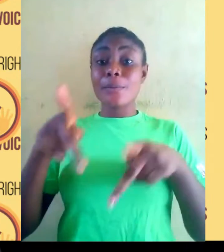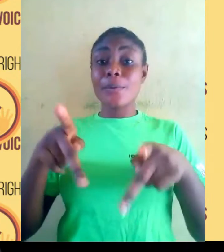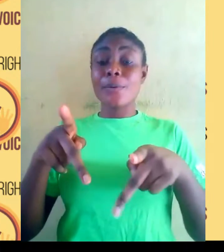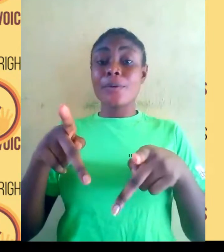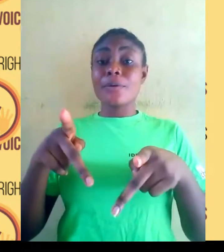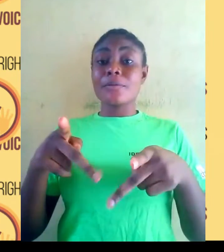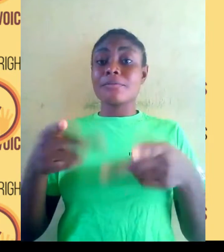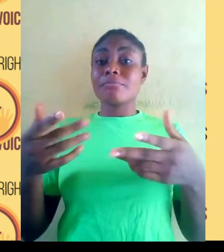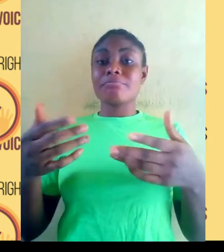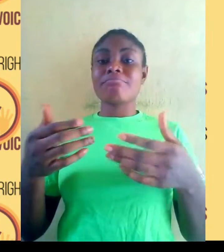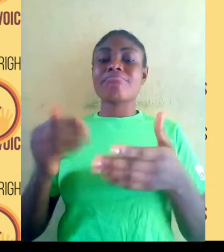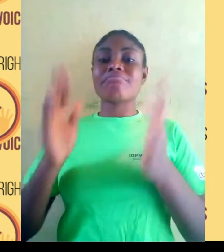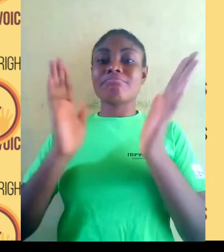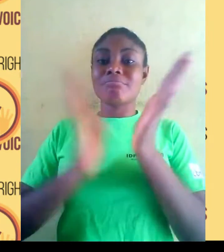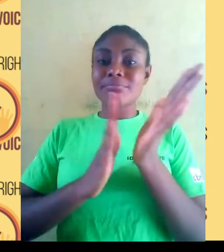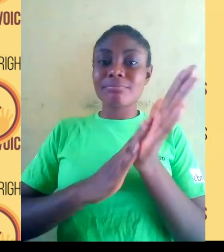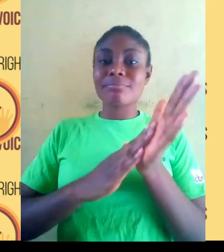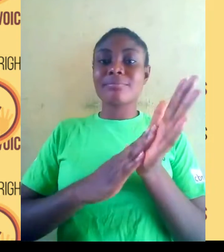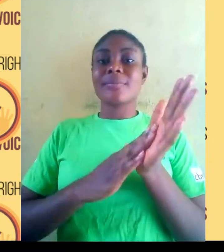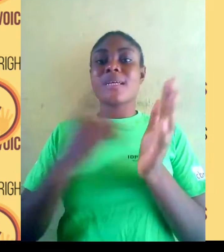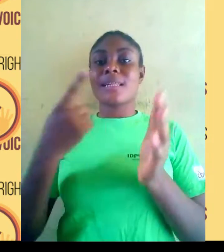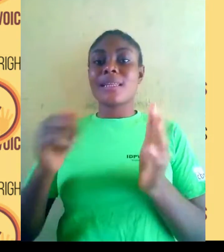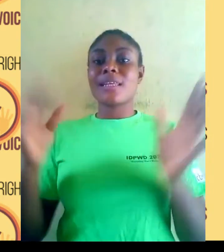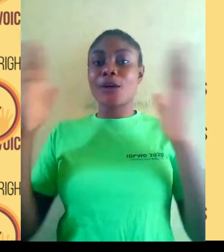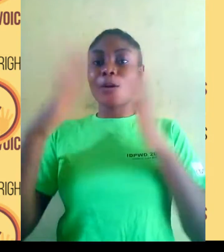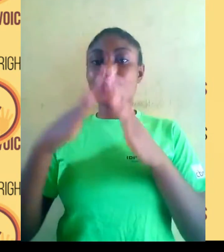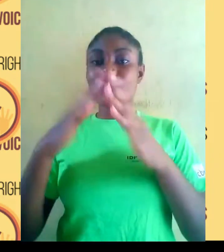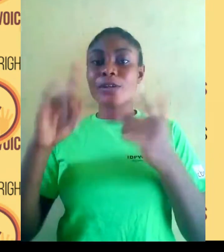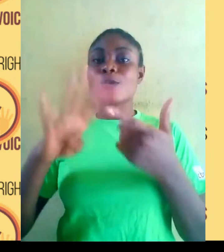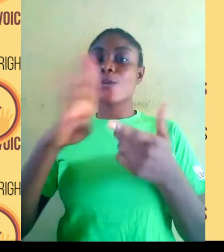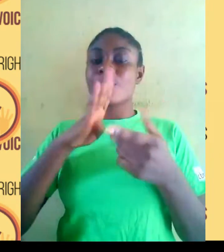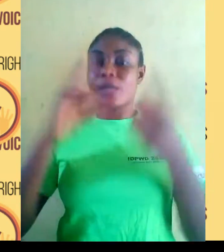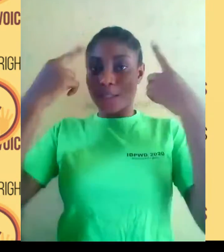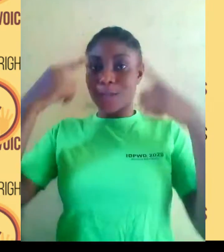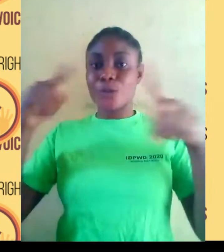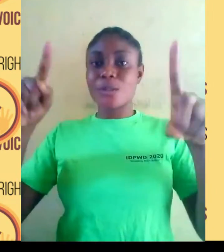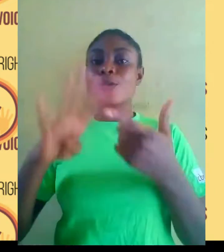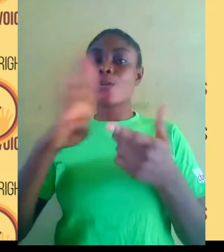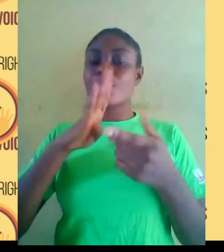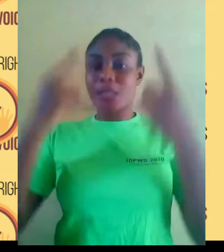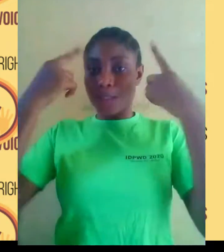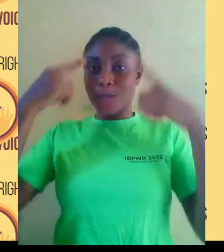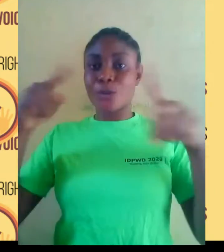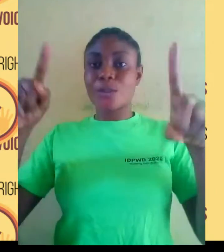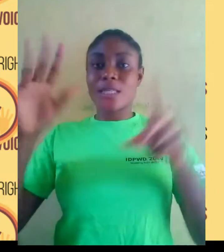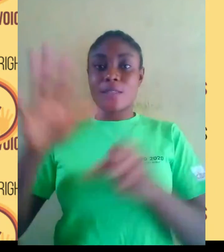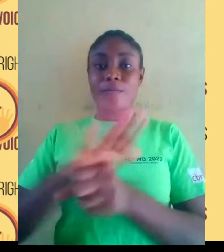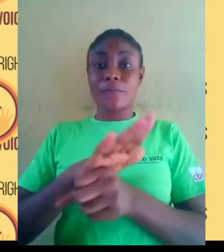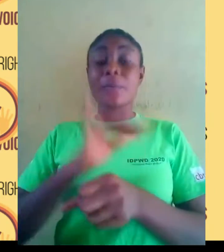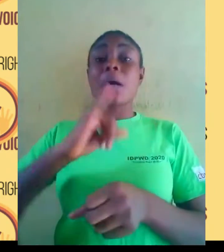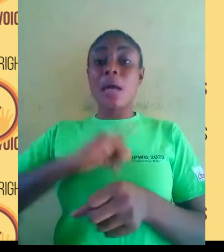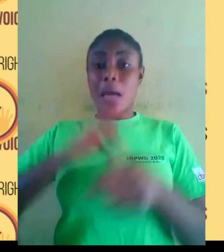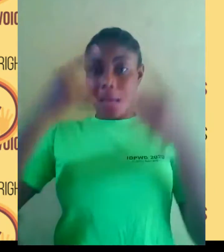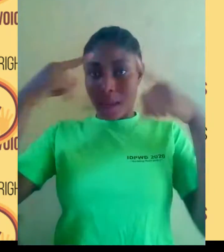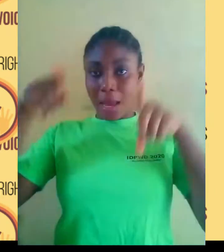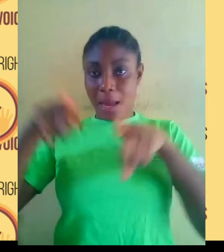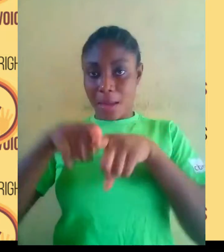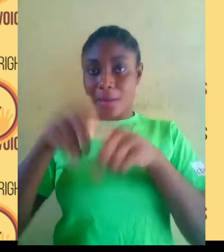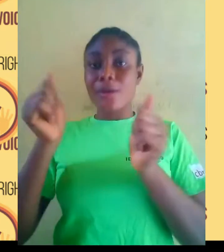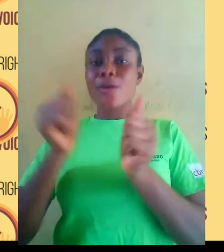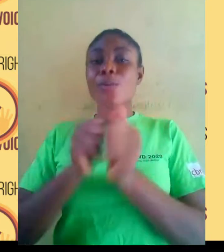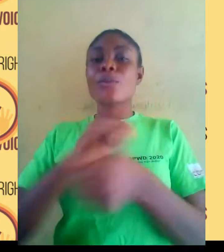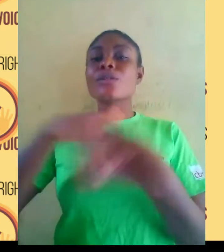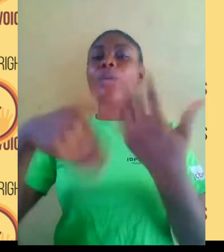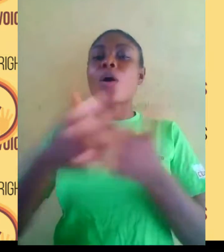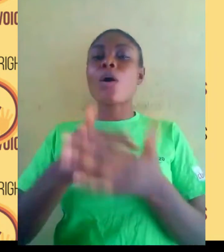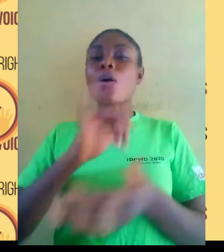People have appraised the conference as being a successful one, and I agree with all the opinions